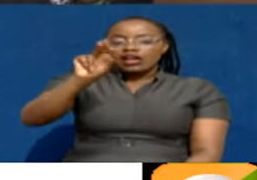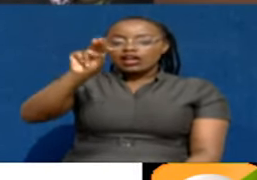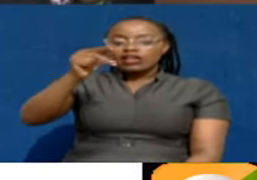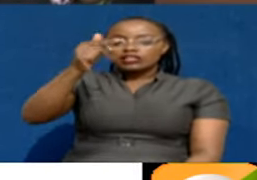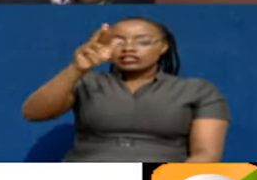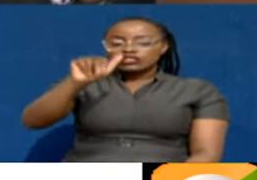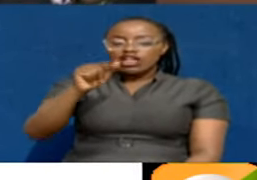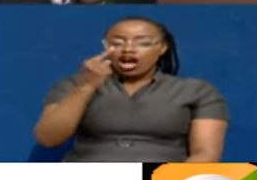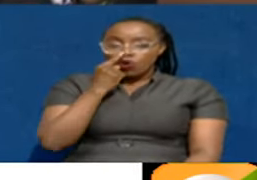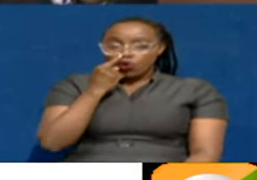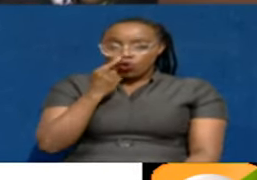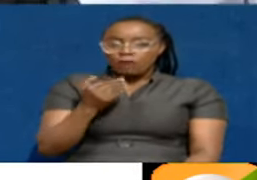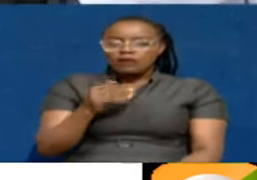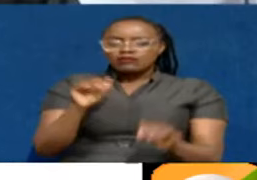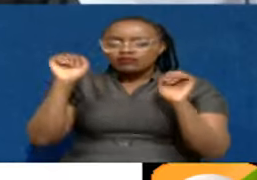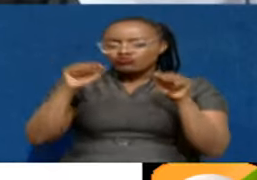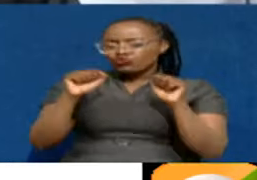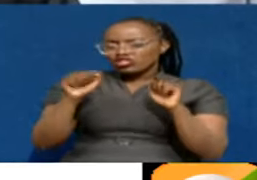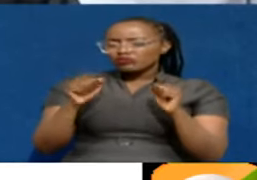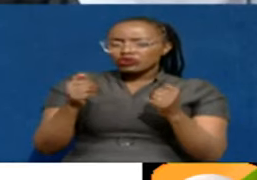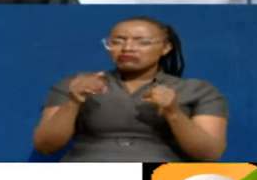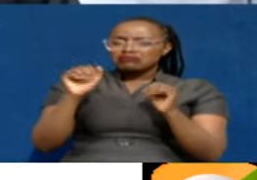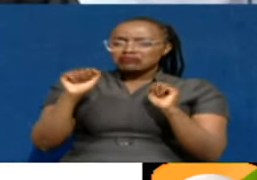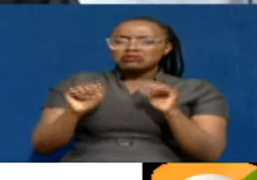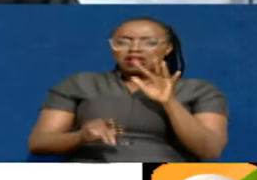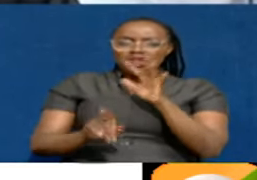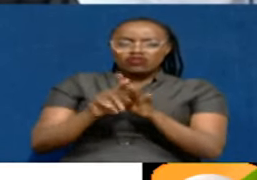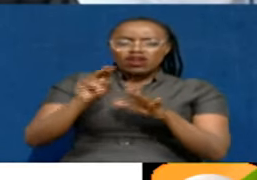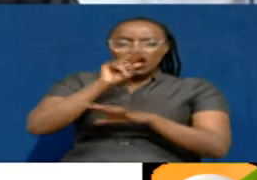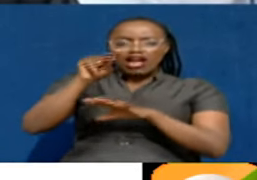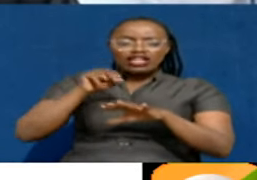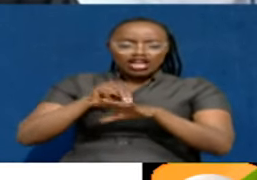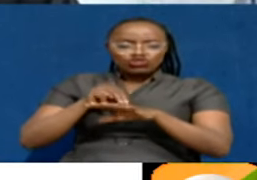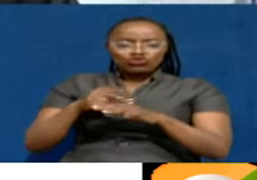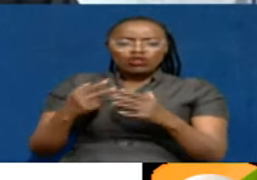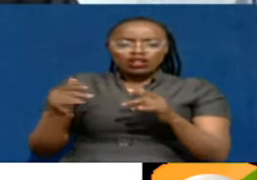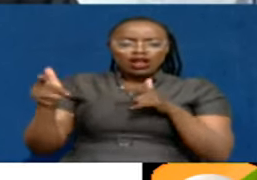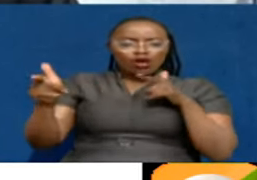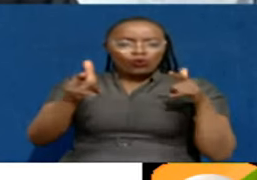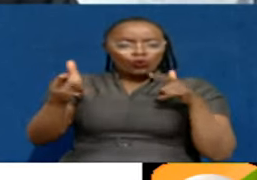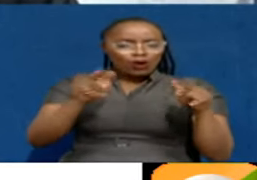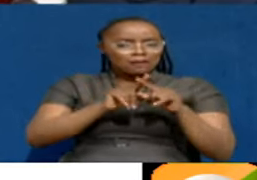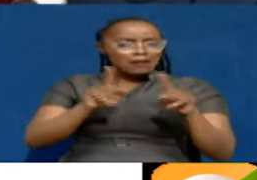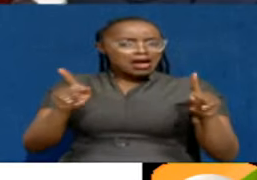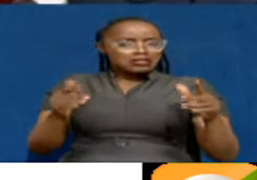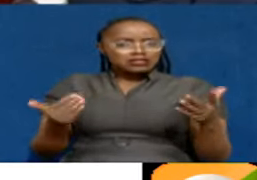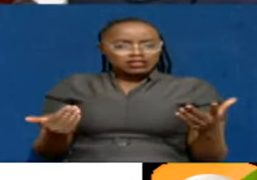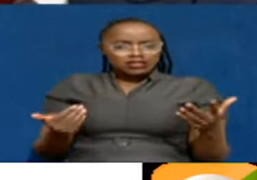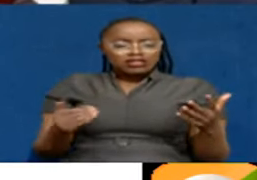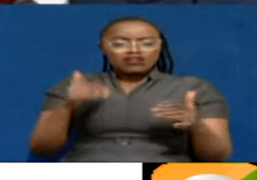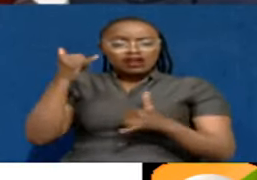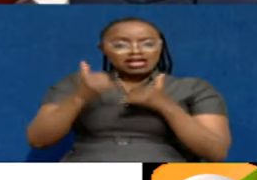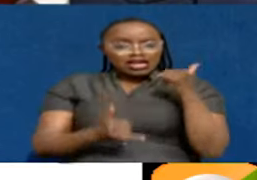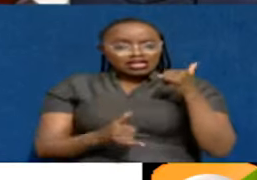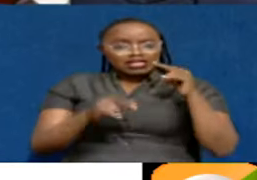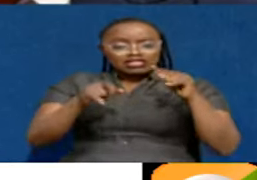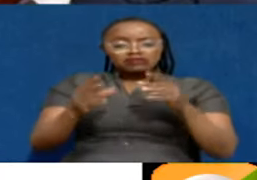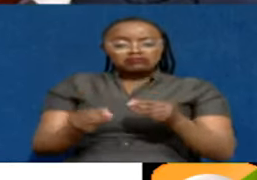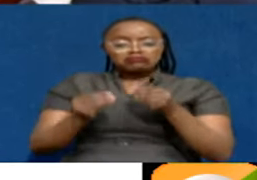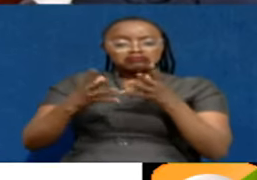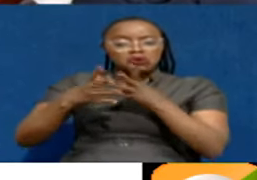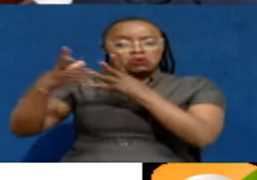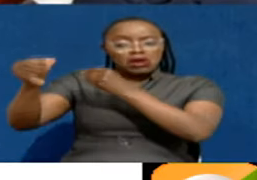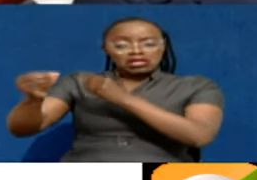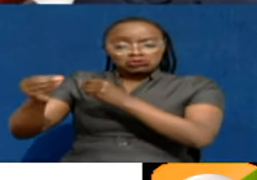home, capable of basically causing a national standoff. But eventually, he submitted